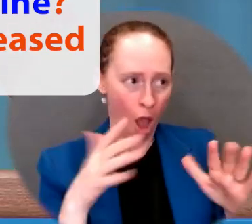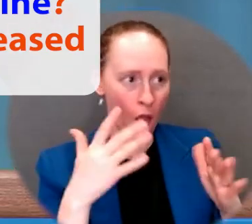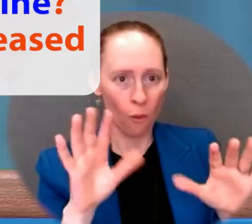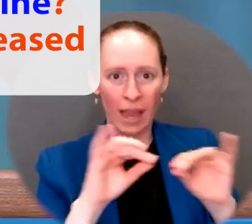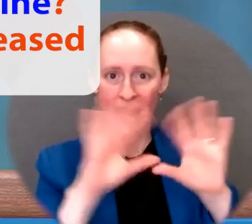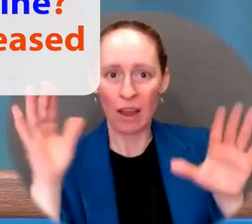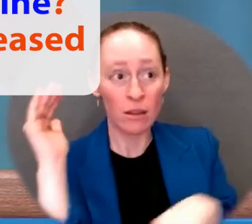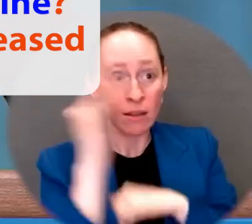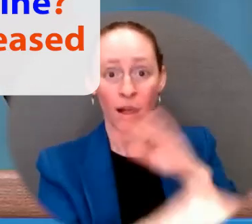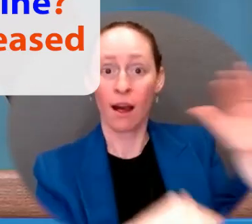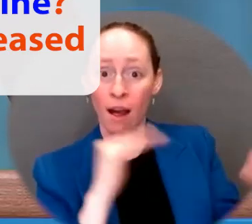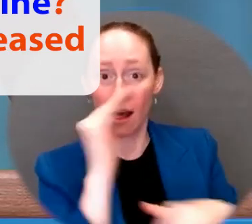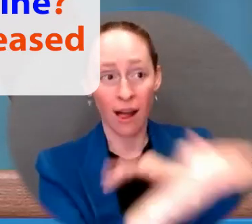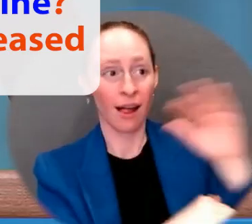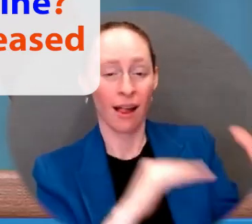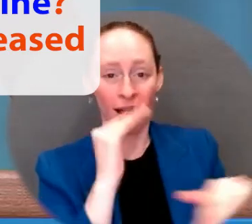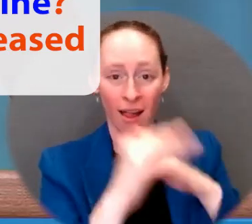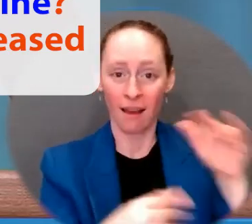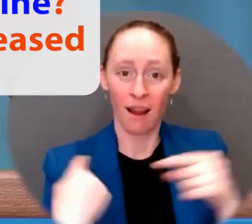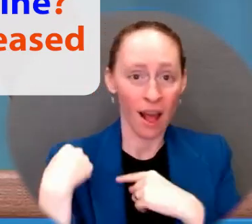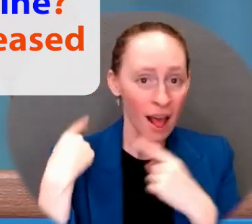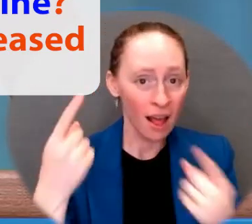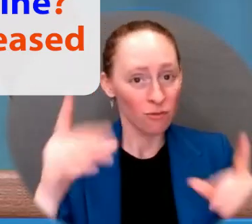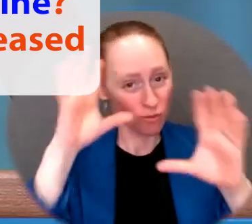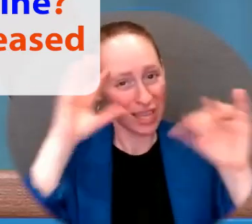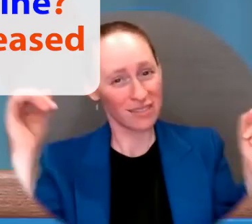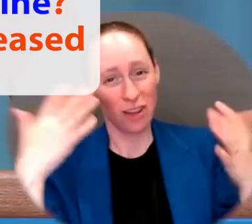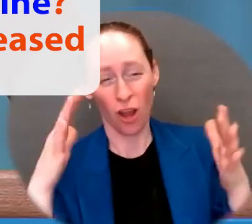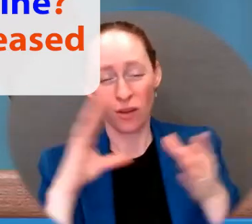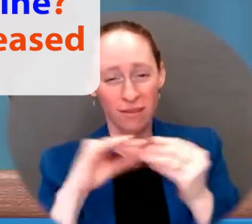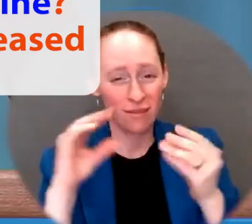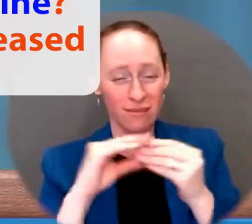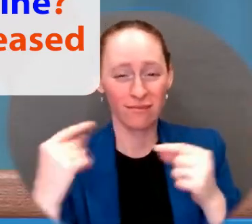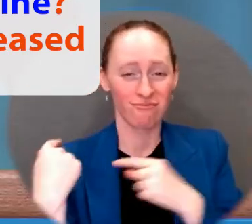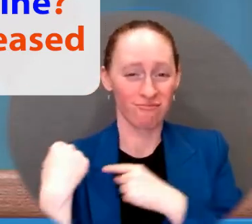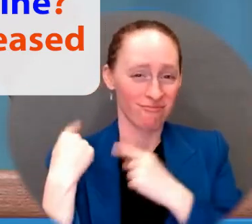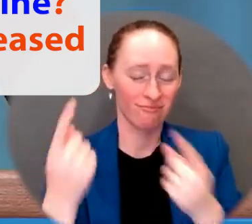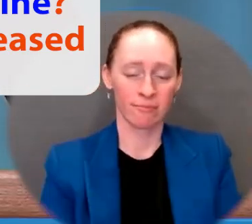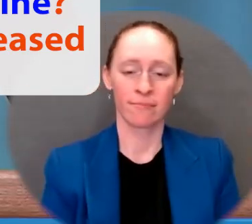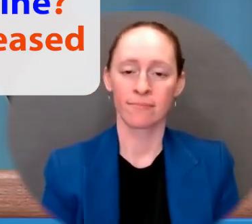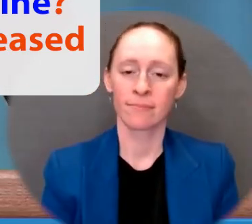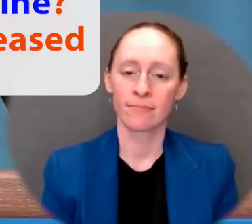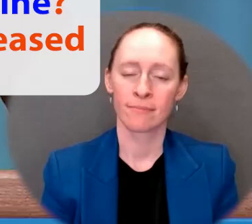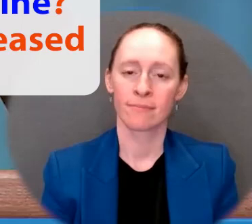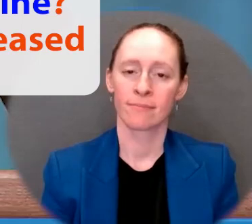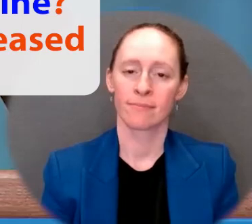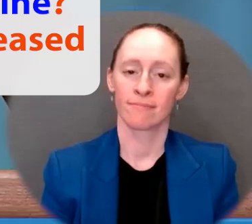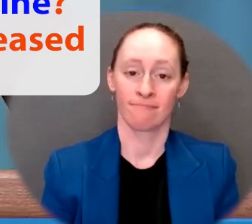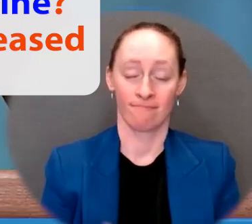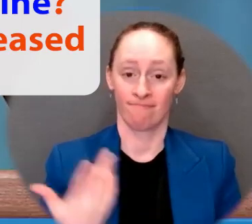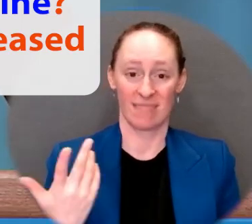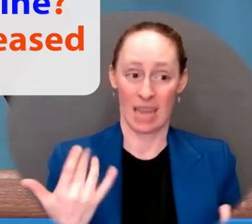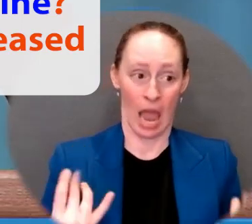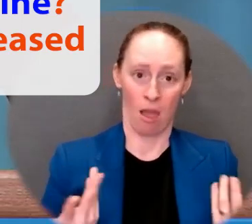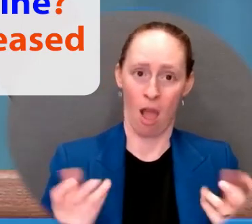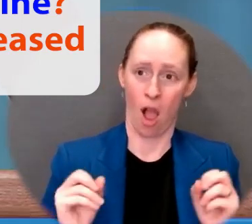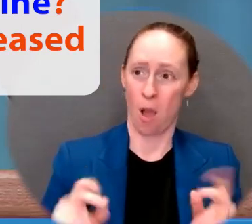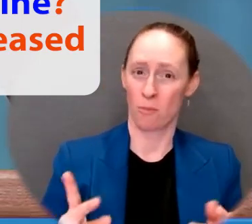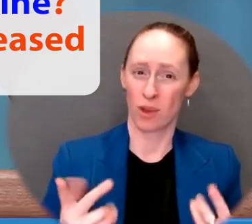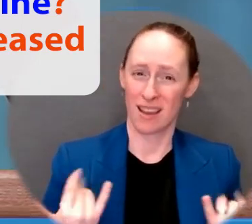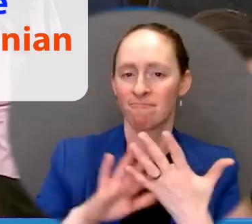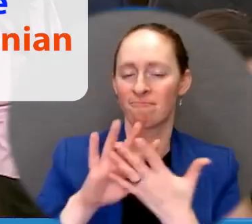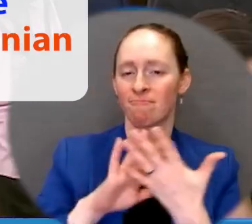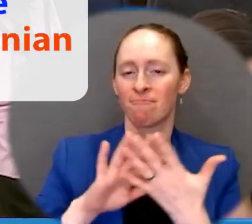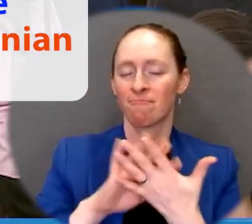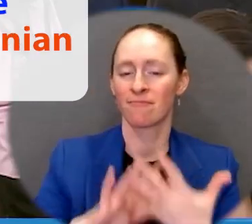president this past year. But we did not want to lose the opportunity before us to secure the release of